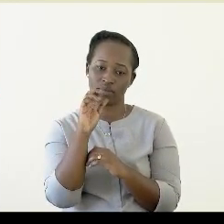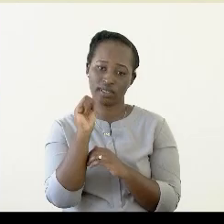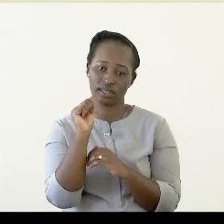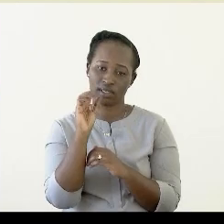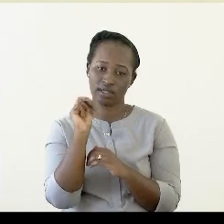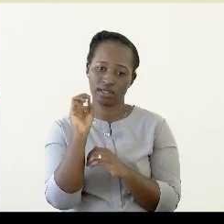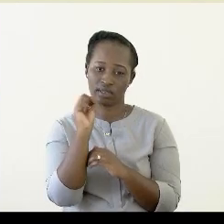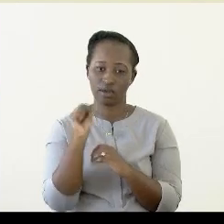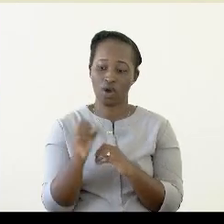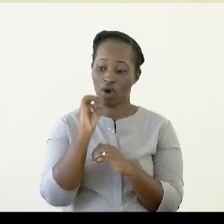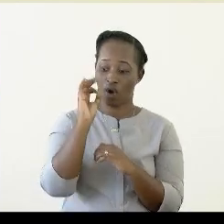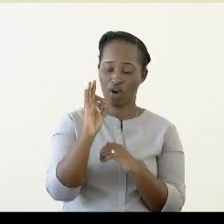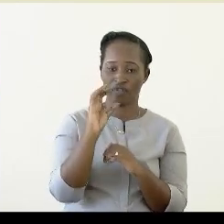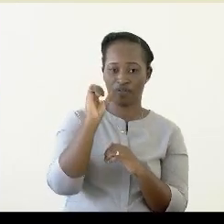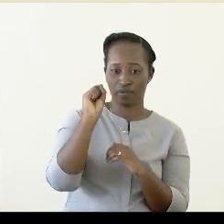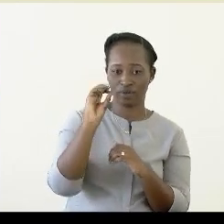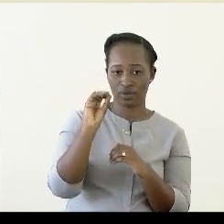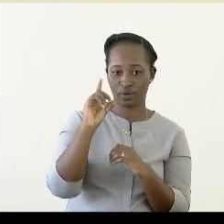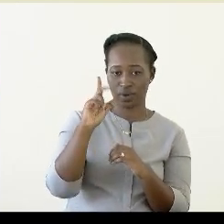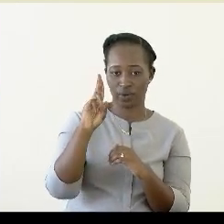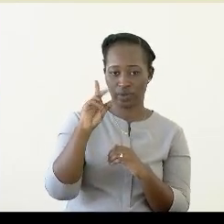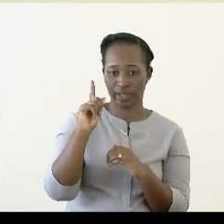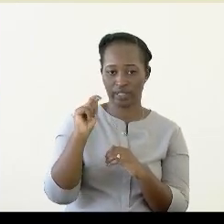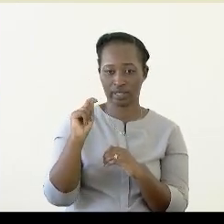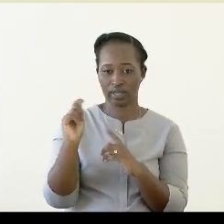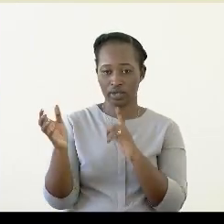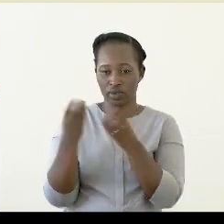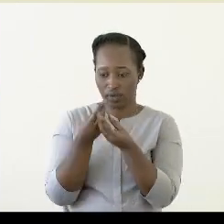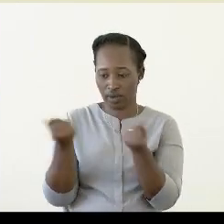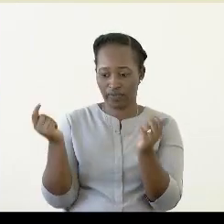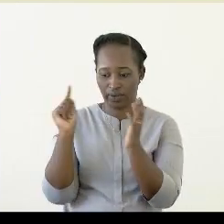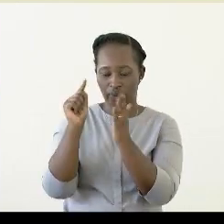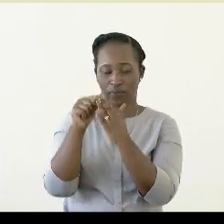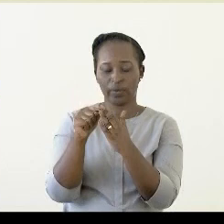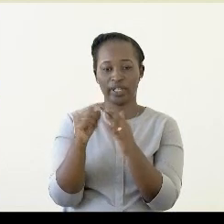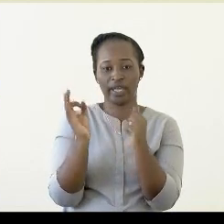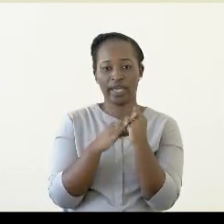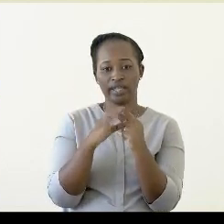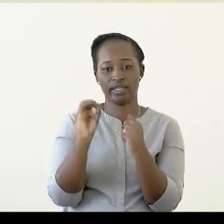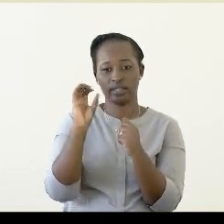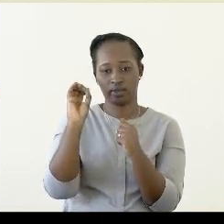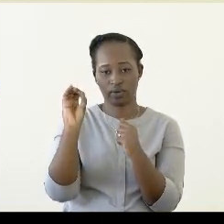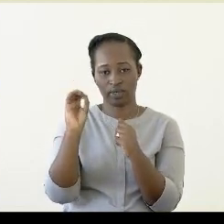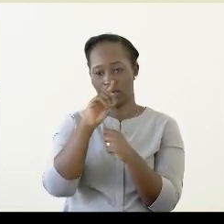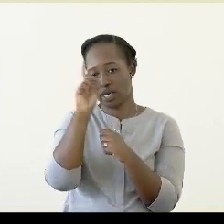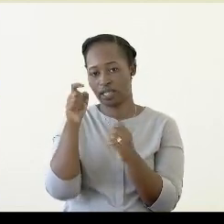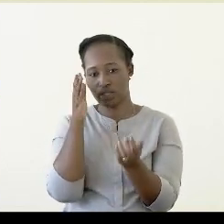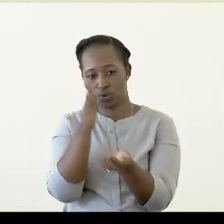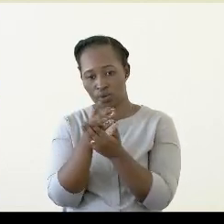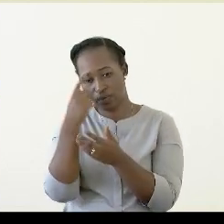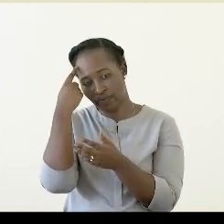is dissolved at 80 degrees. Is true for